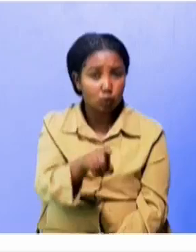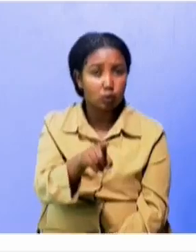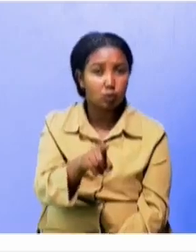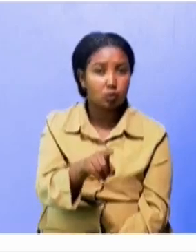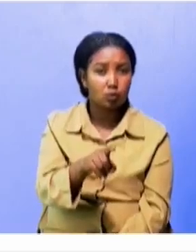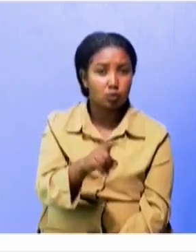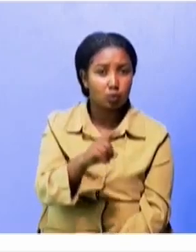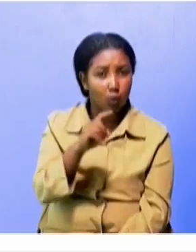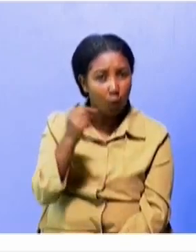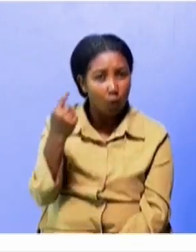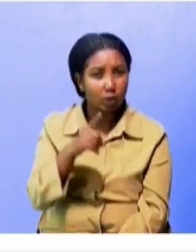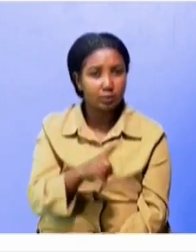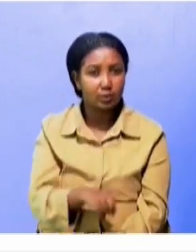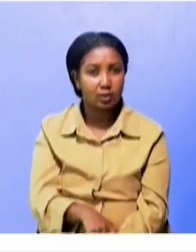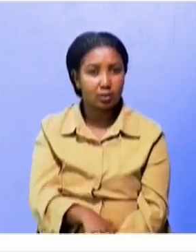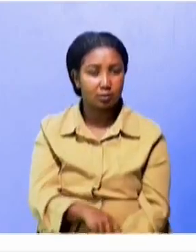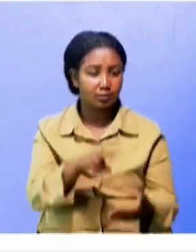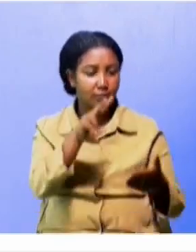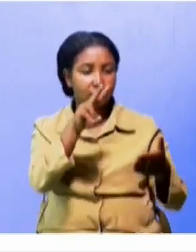check